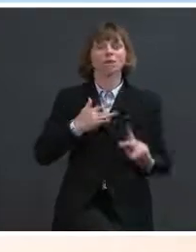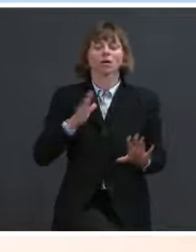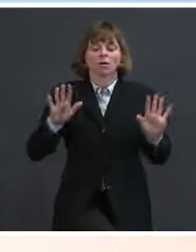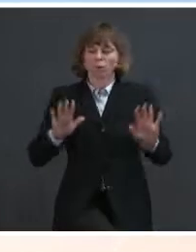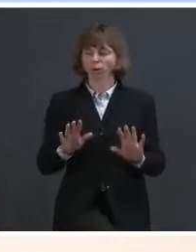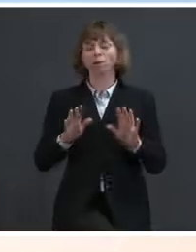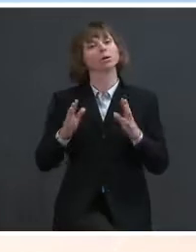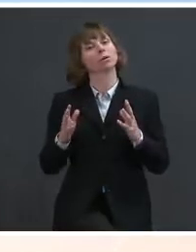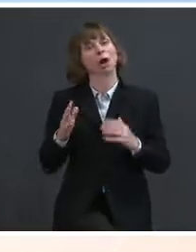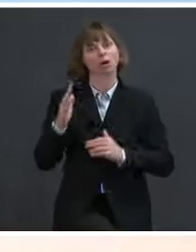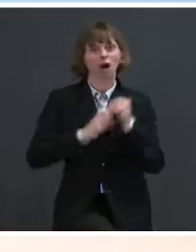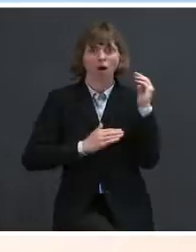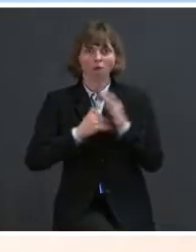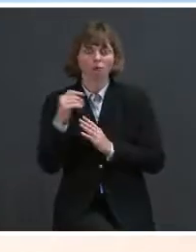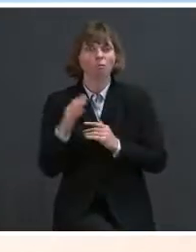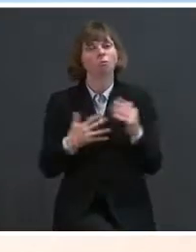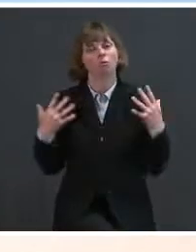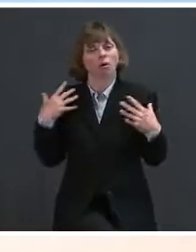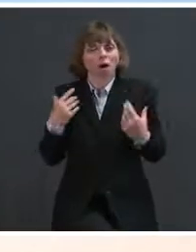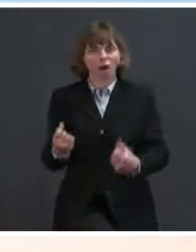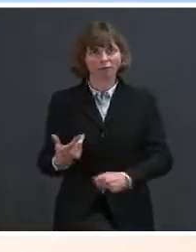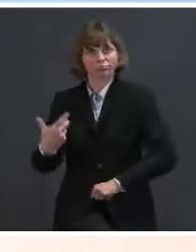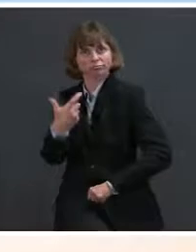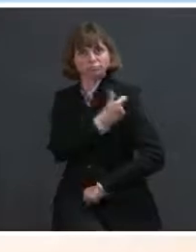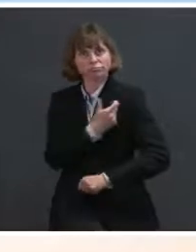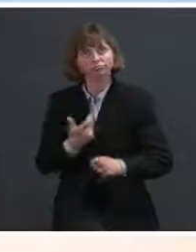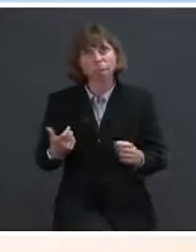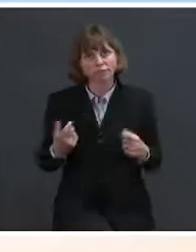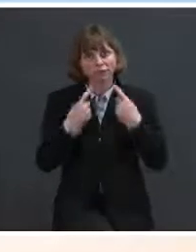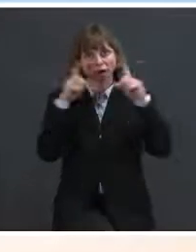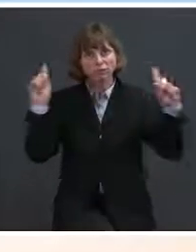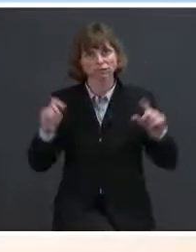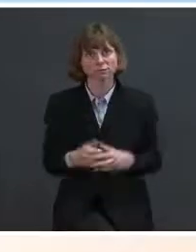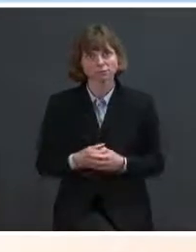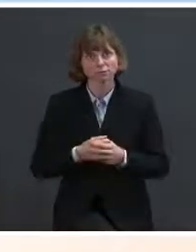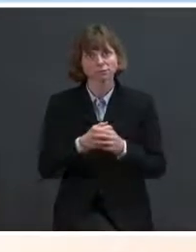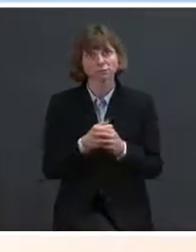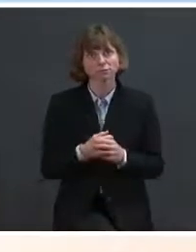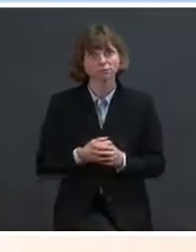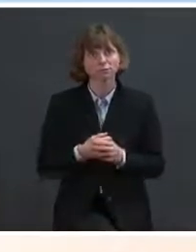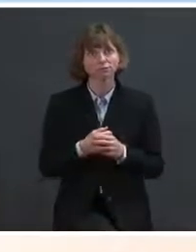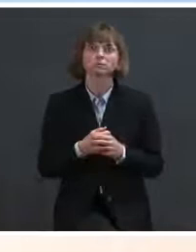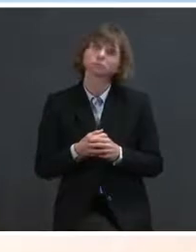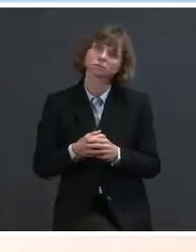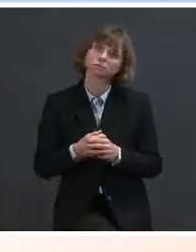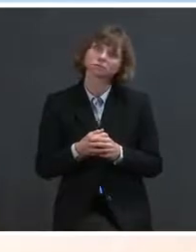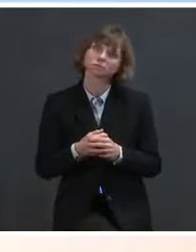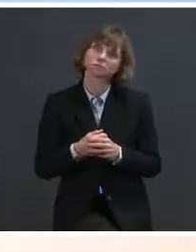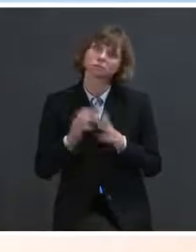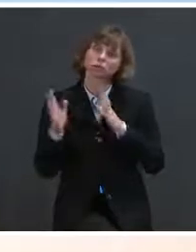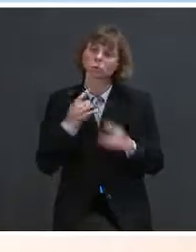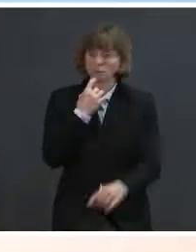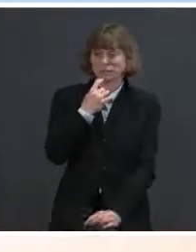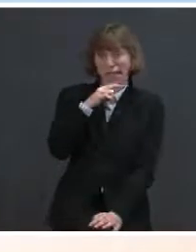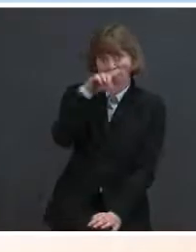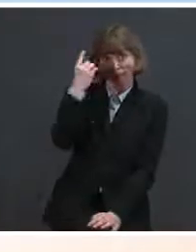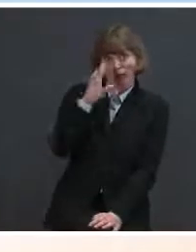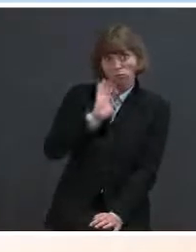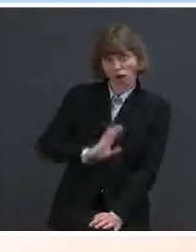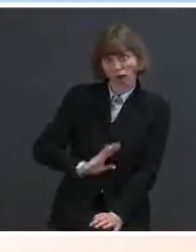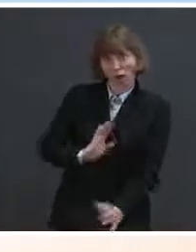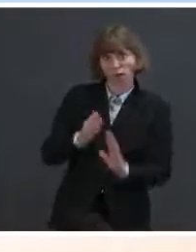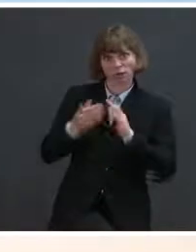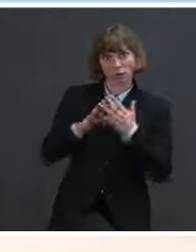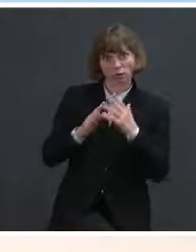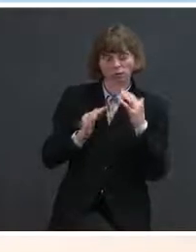in the effectiveness of the vaccine. Follow up on that, we've heard a lot from the administration on very specific plans about, like you said, Black and brown communities and how they're being disproportionately